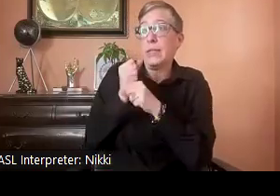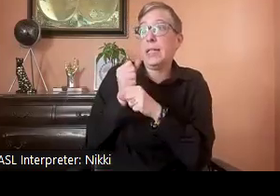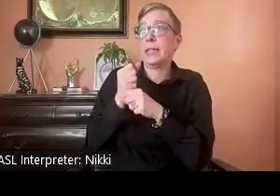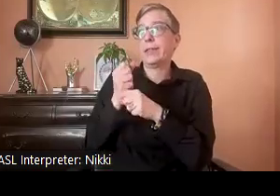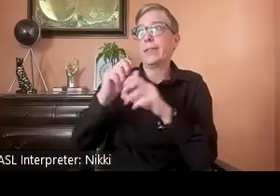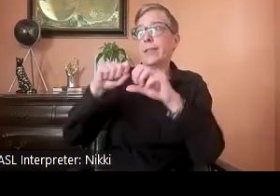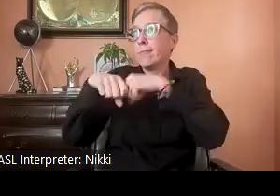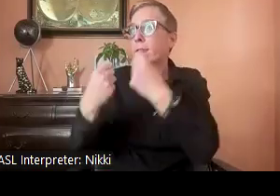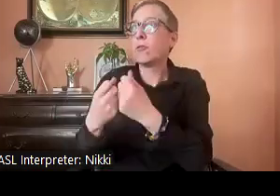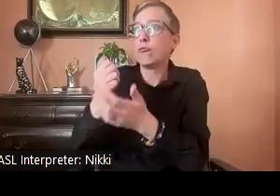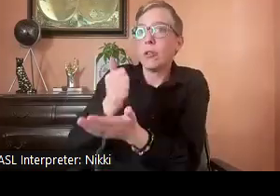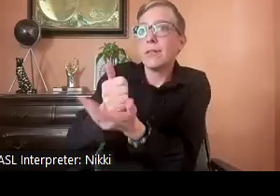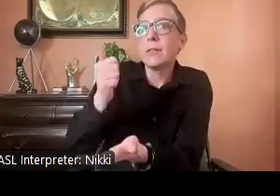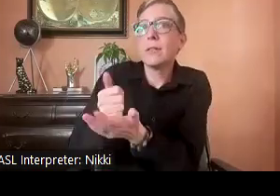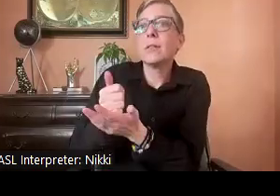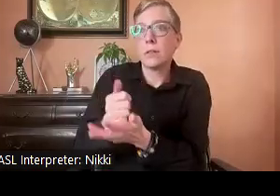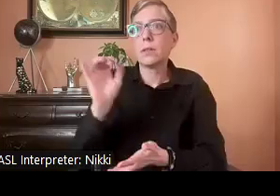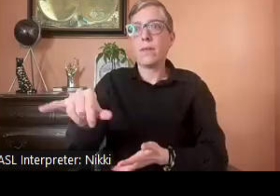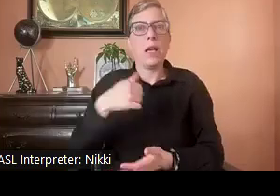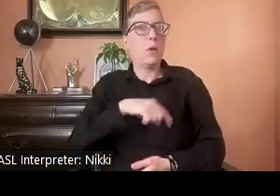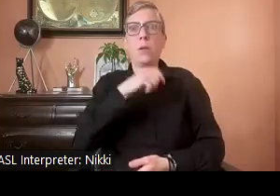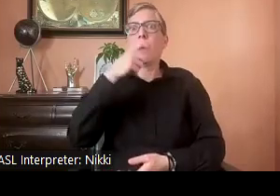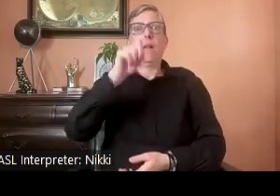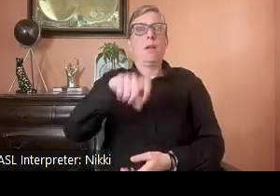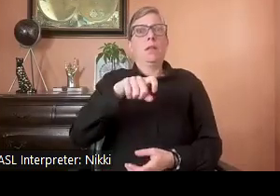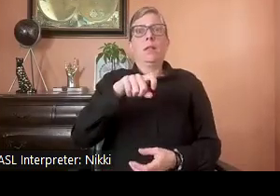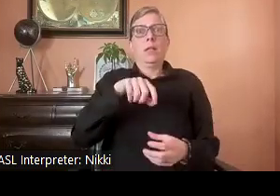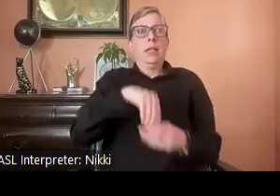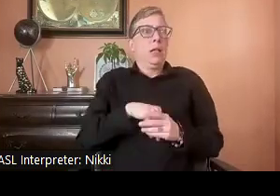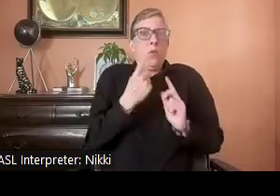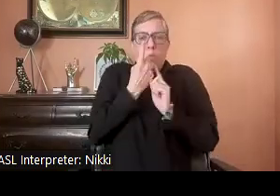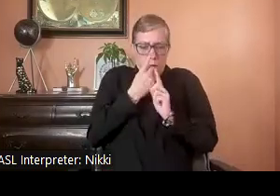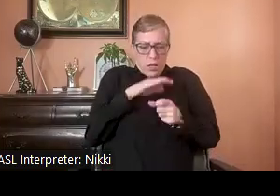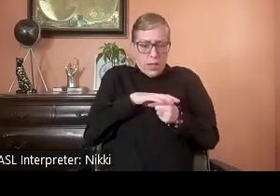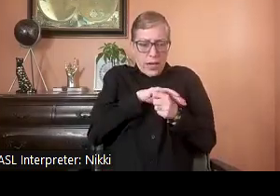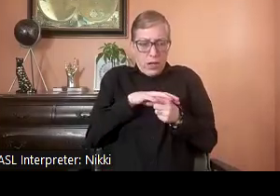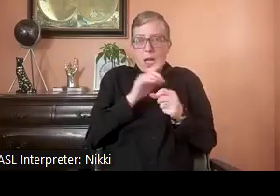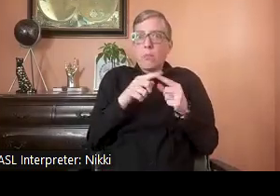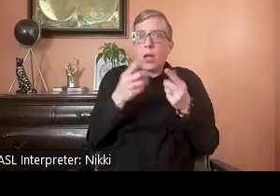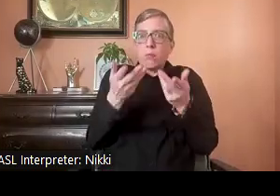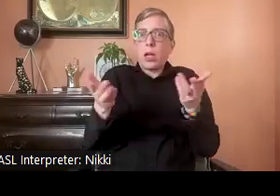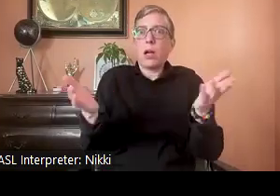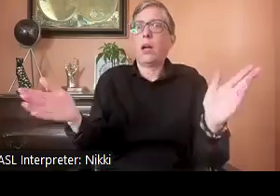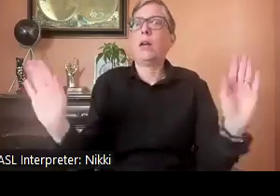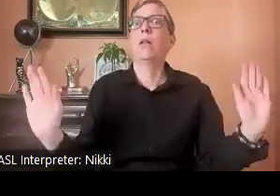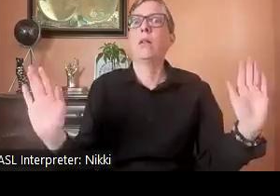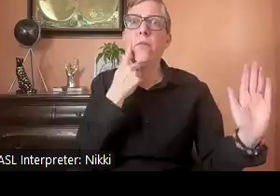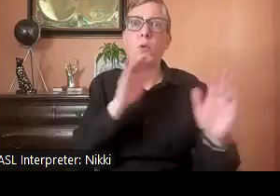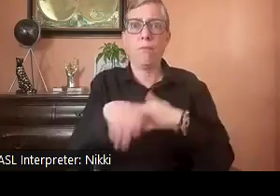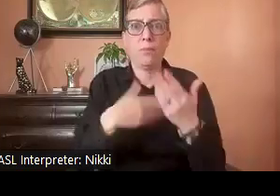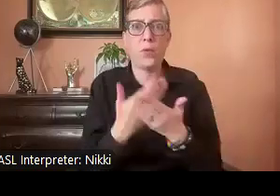not the unique presence in one-off department, but like the main ingredient, like the key ingredient in a lot of the things that we need to do in